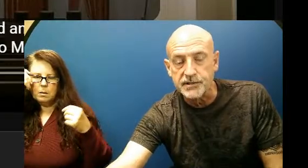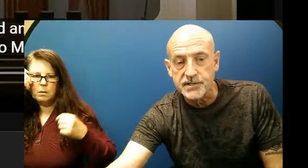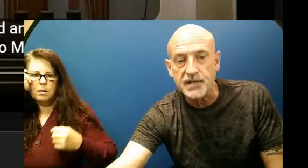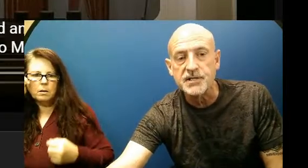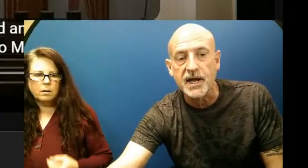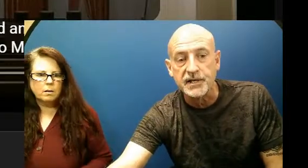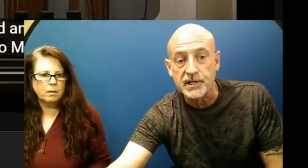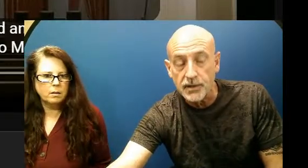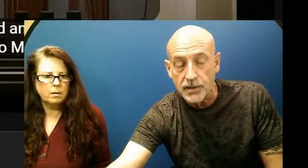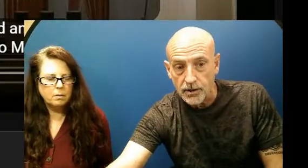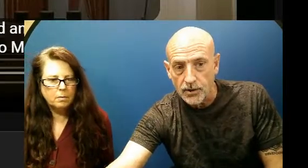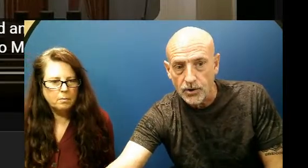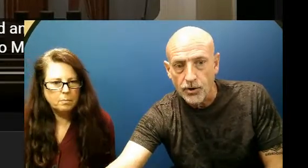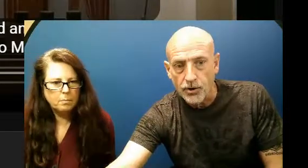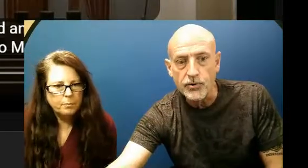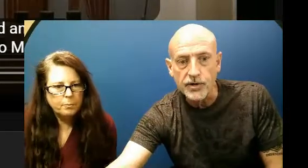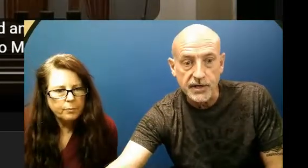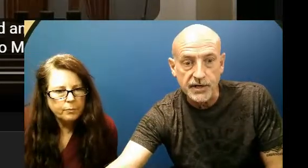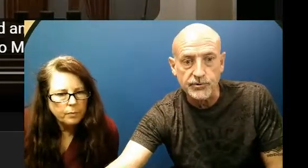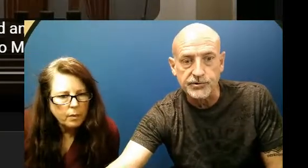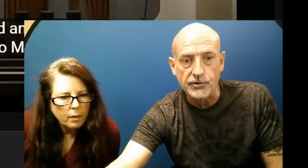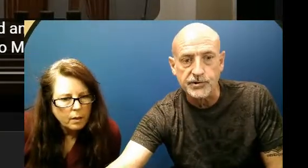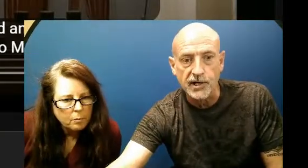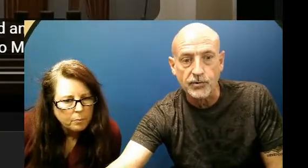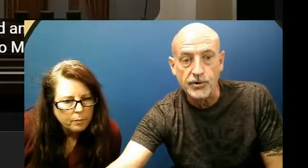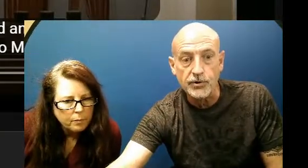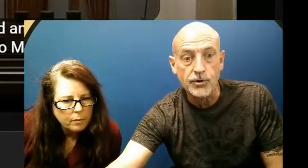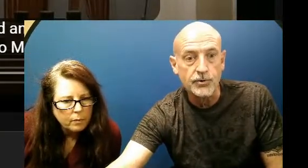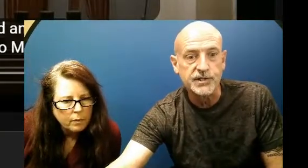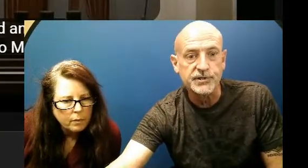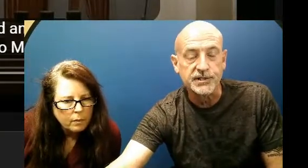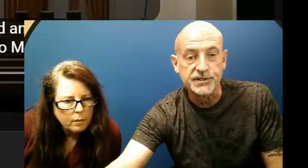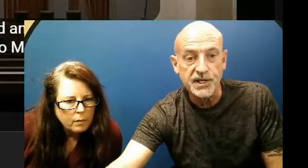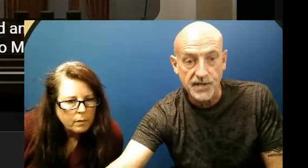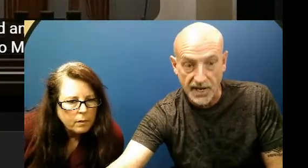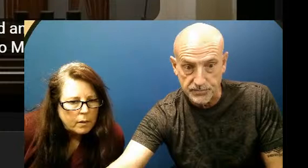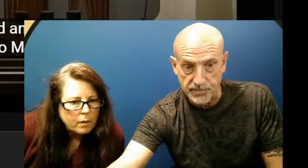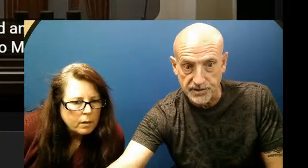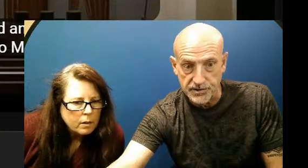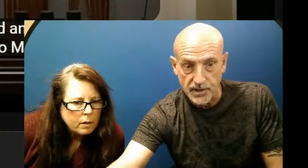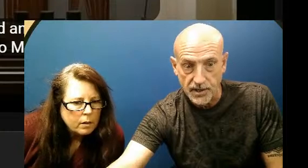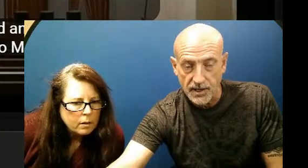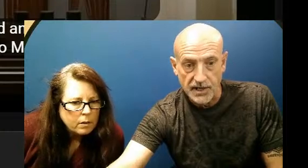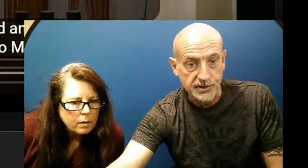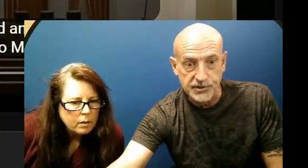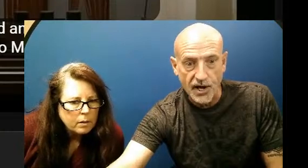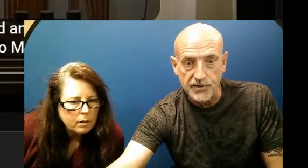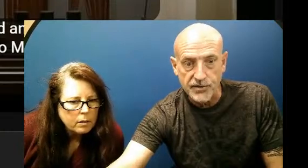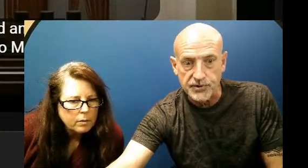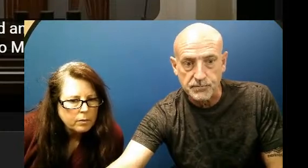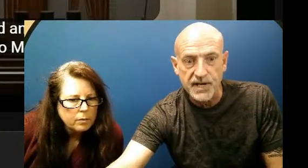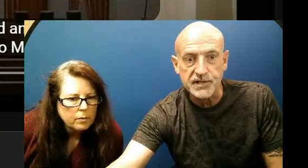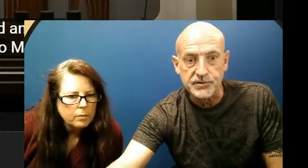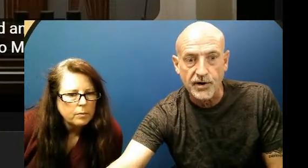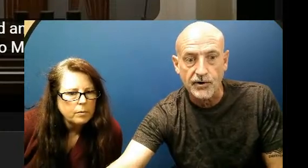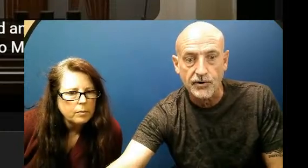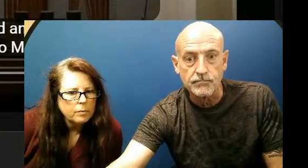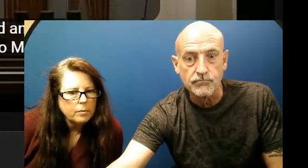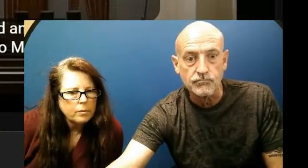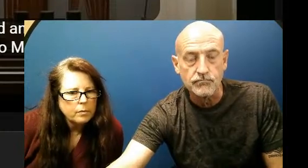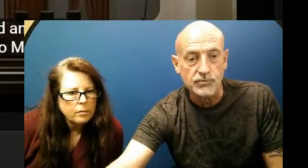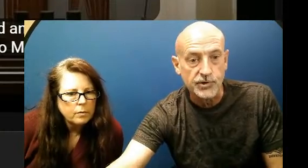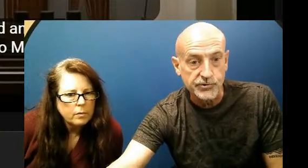TikTok's dictating who gets to associate with who gets to see that speech. And it's not their speech